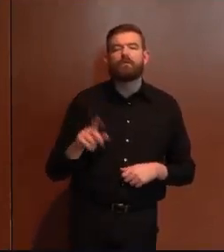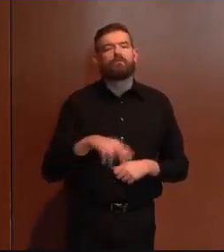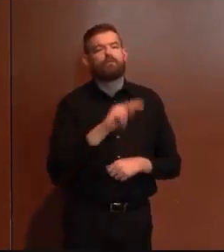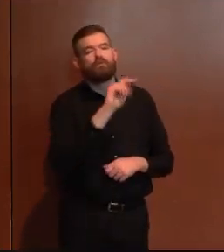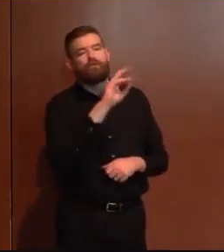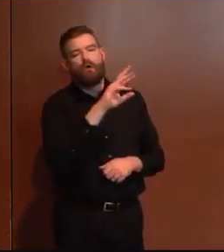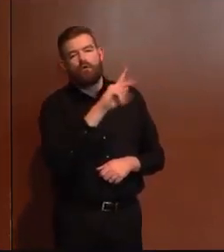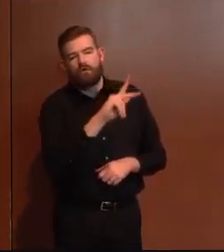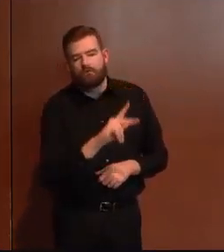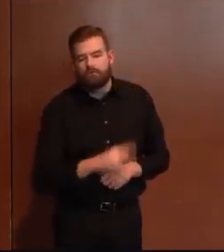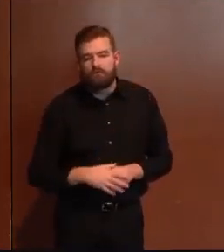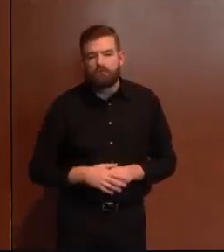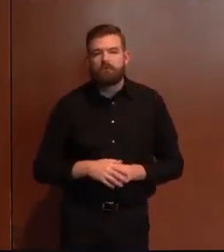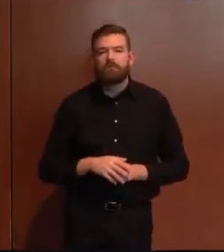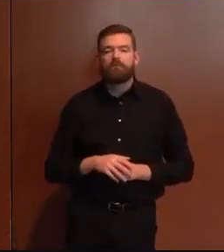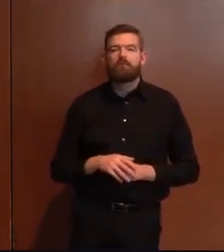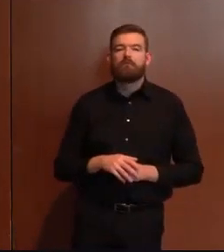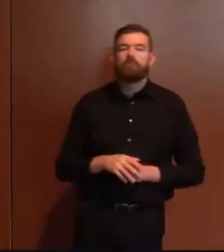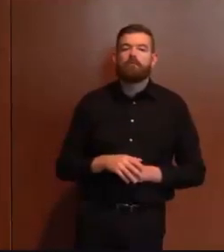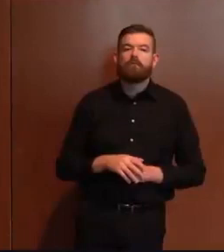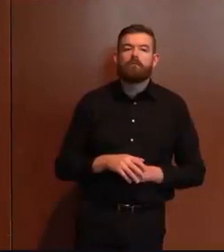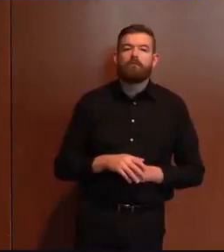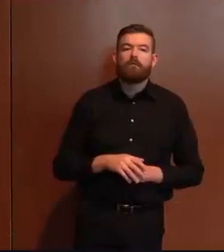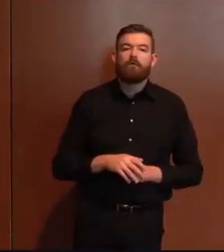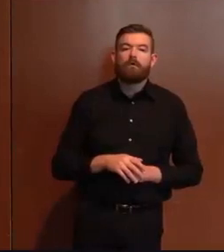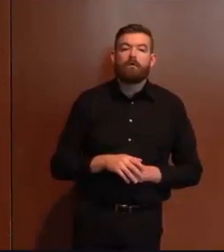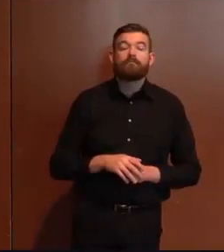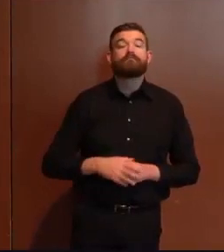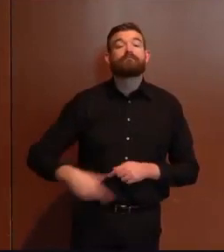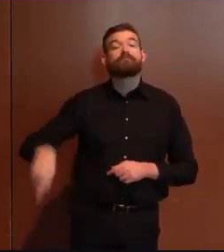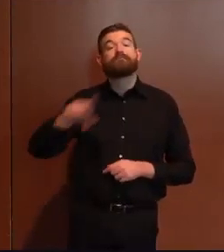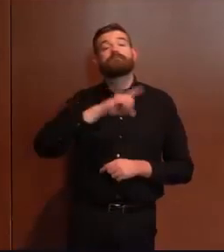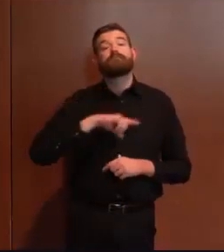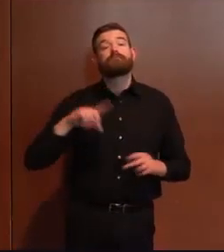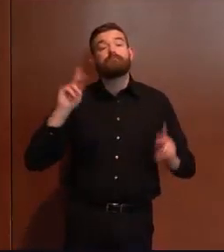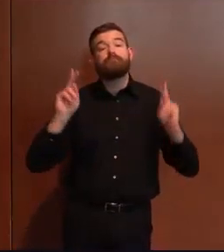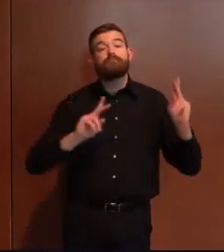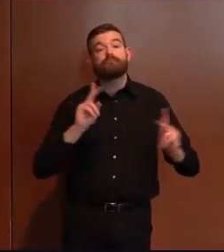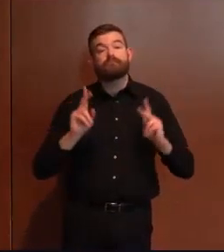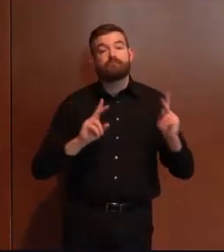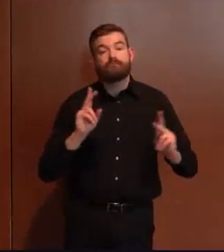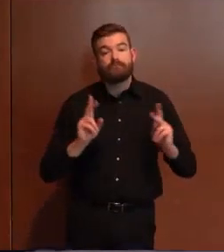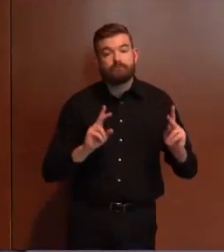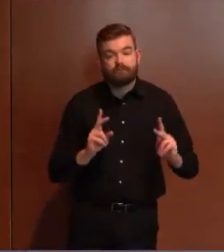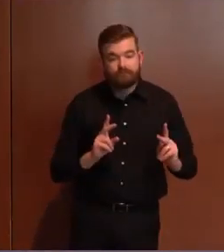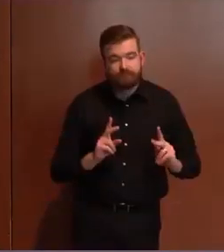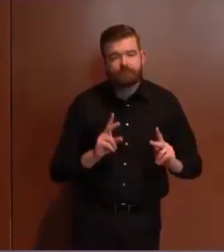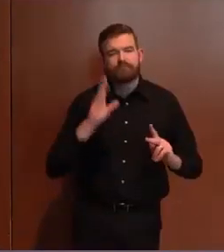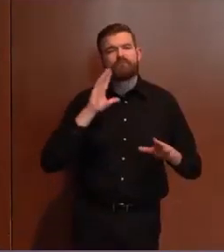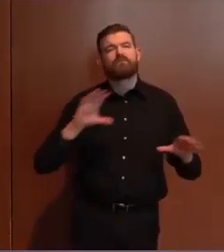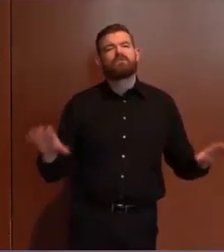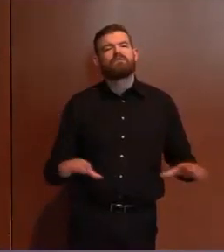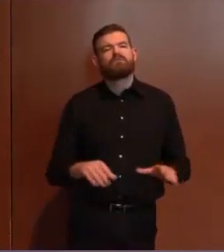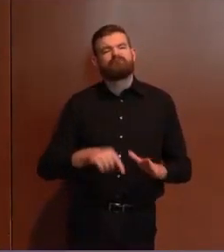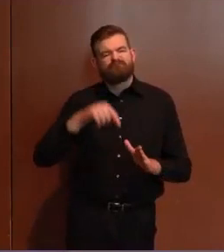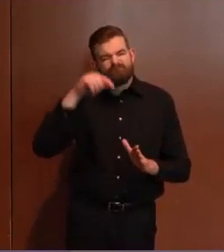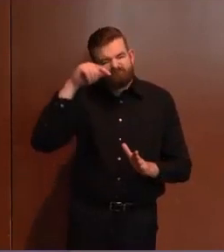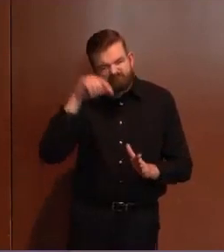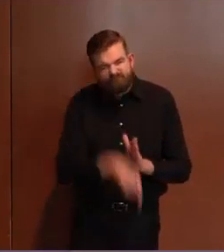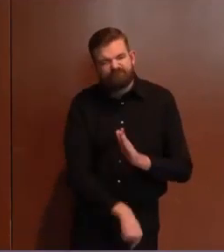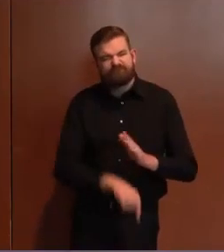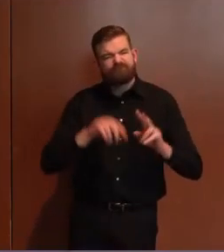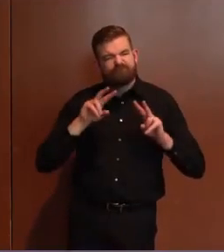doubt, and we're going to keep moving here, but let there be no doubt we will do a rigorous, and it will be fully transparent, the results of which, at